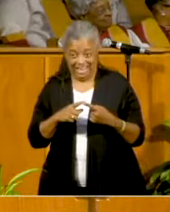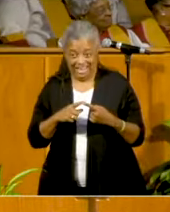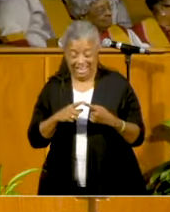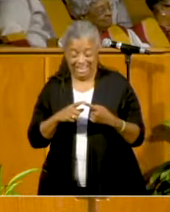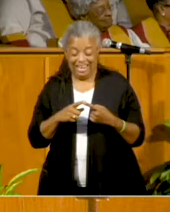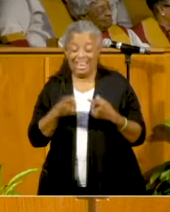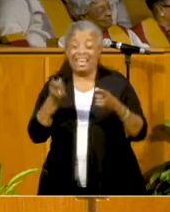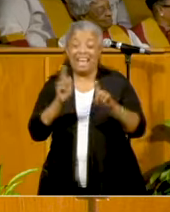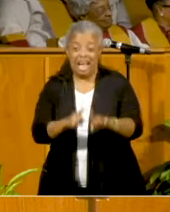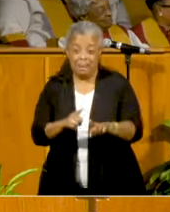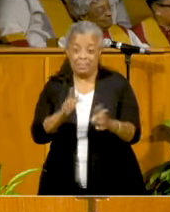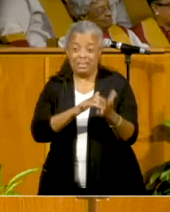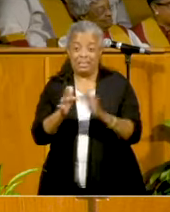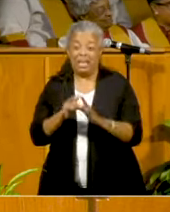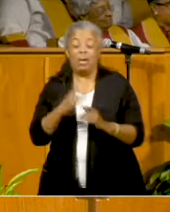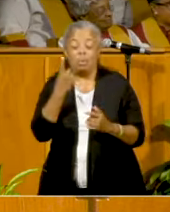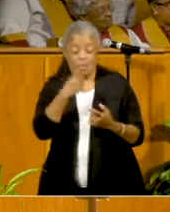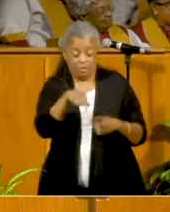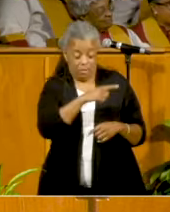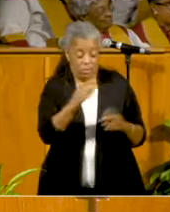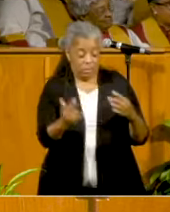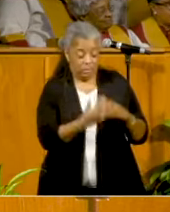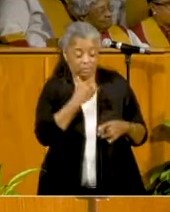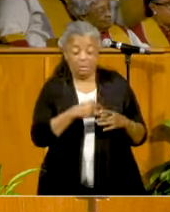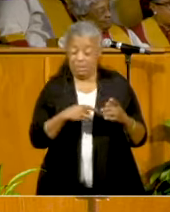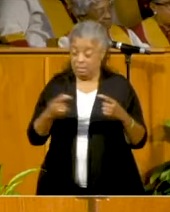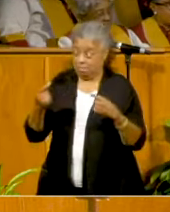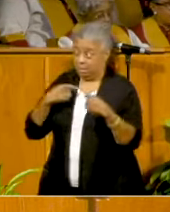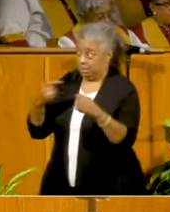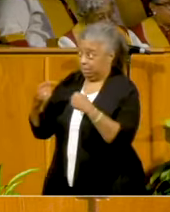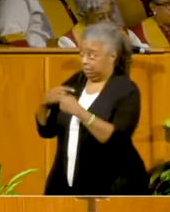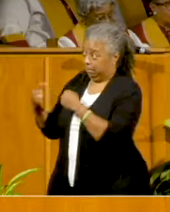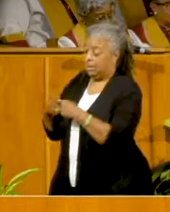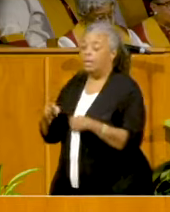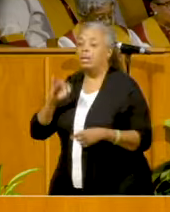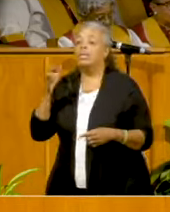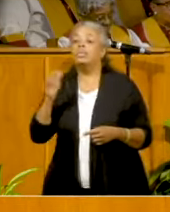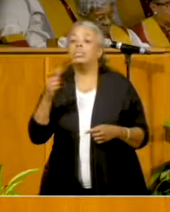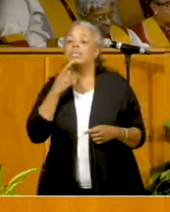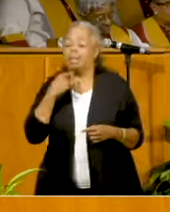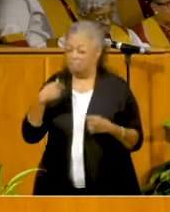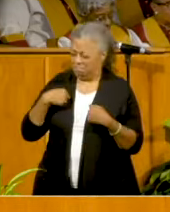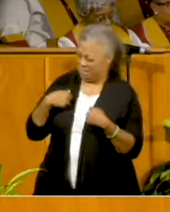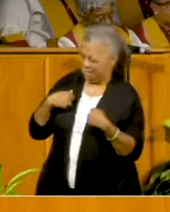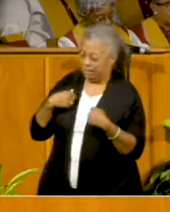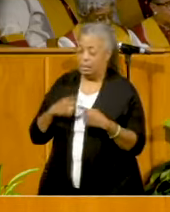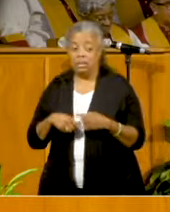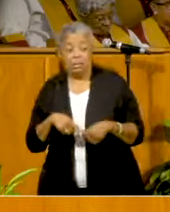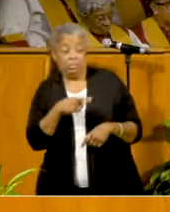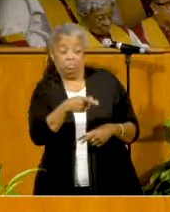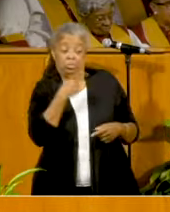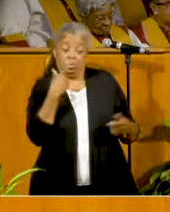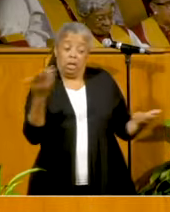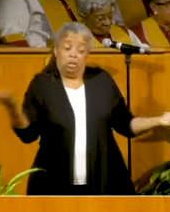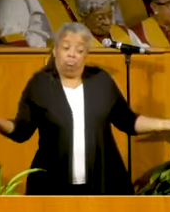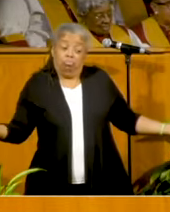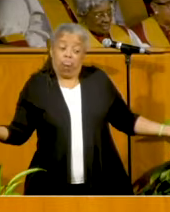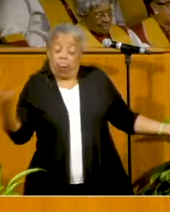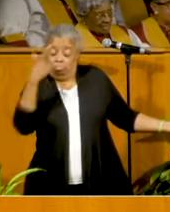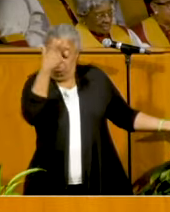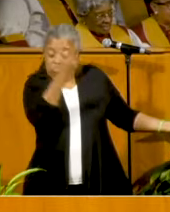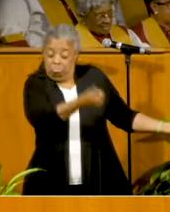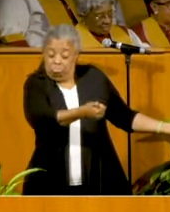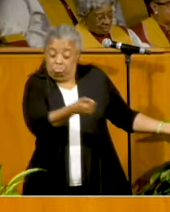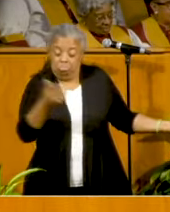goes down, Jesus says, one of you betrayed me. Lord, is it I? Is it I? Is it I? Judas says, is it I? Jesus said, you said it.